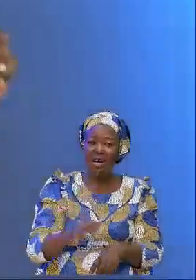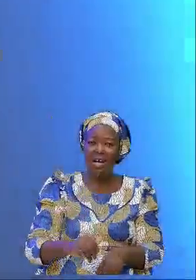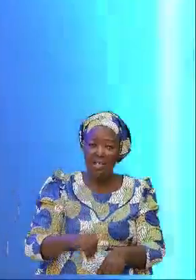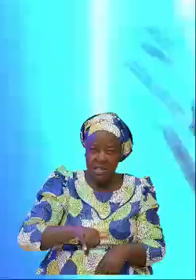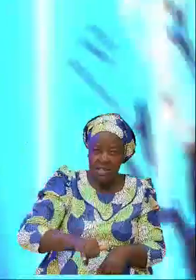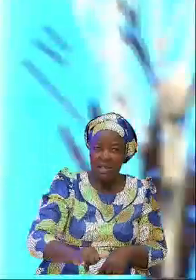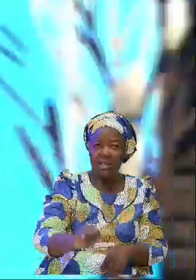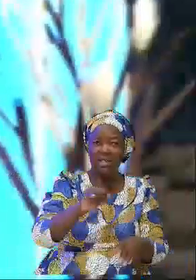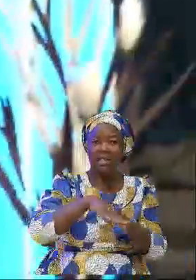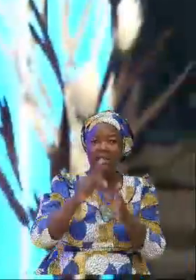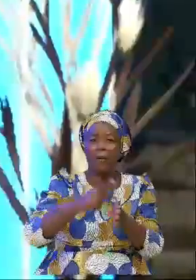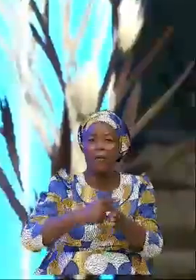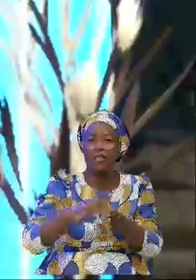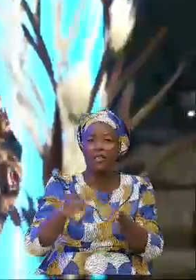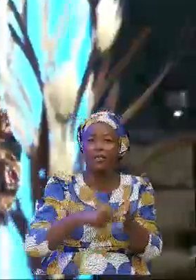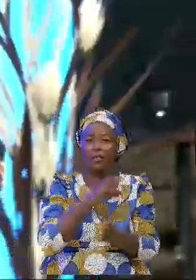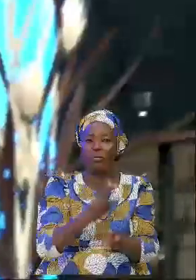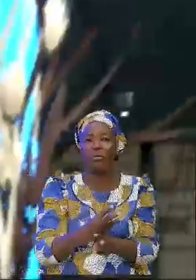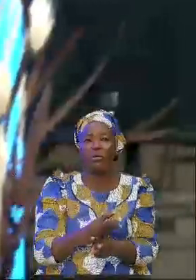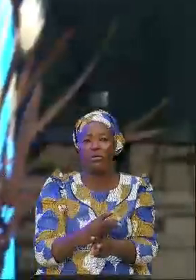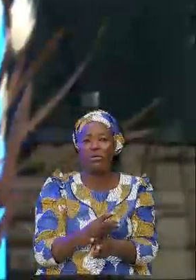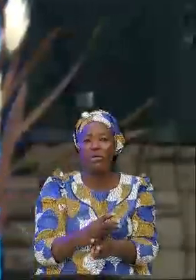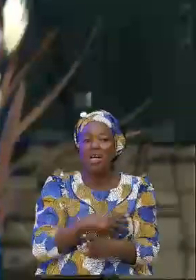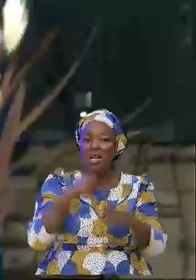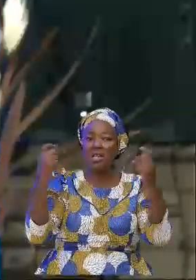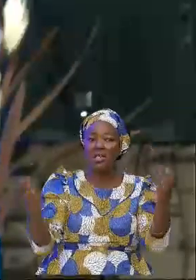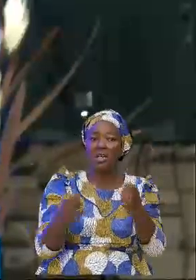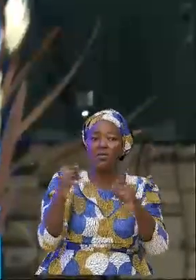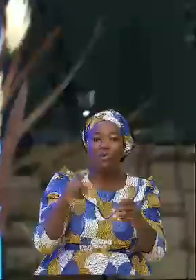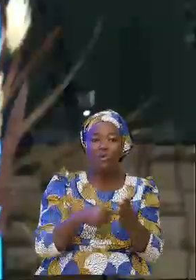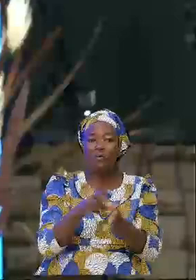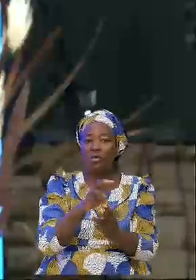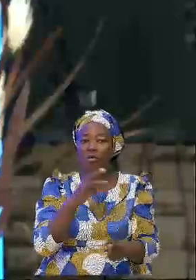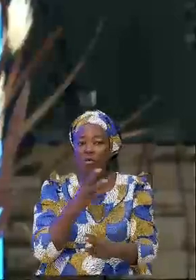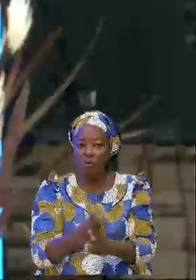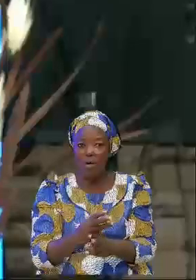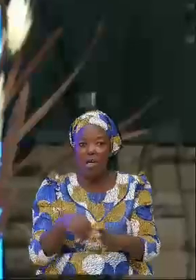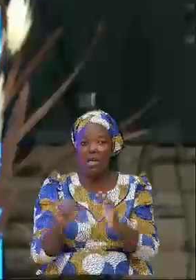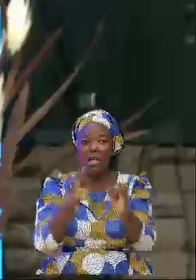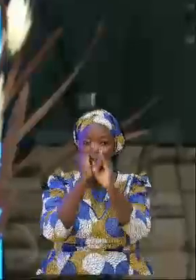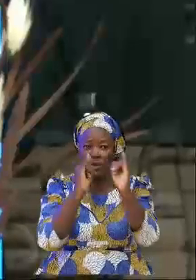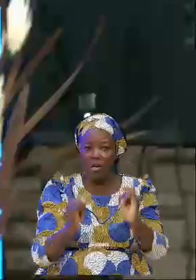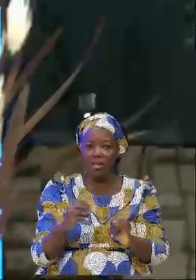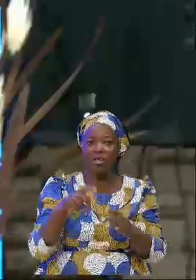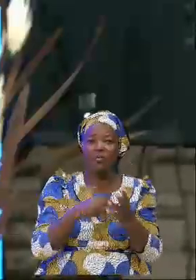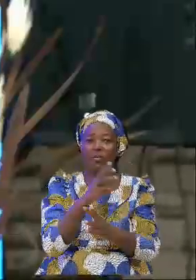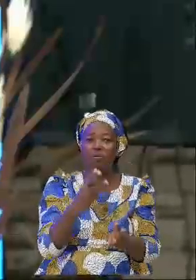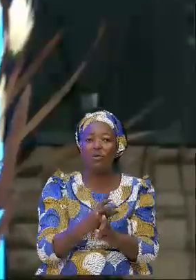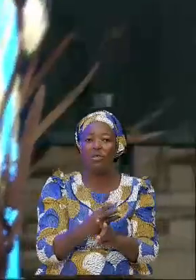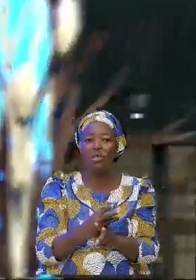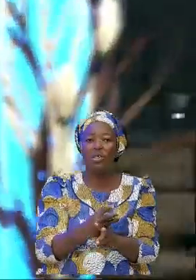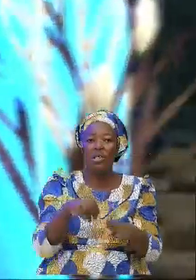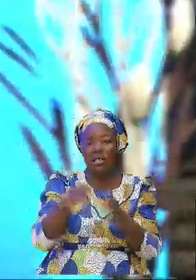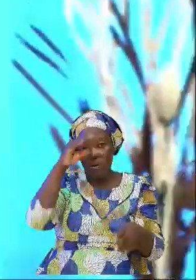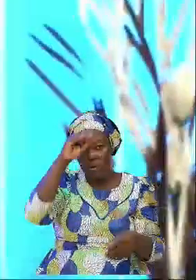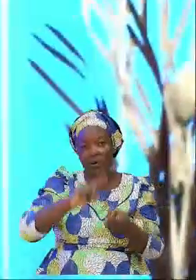they are still in the practices of the world, in the festivals of the world, in